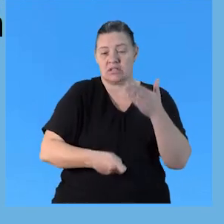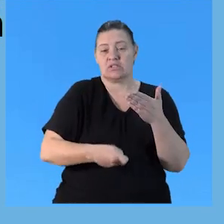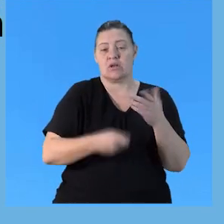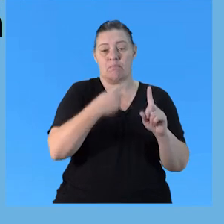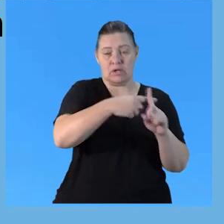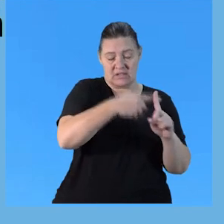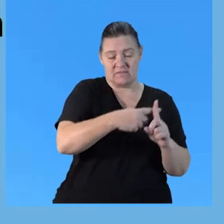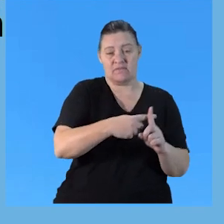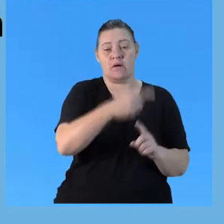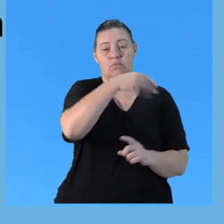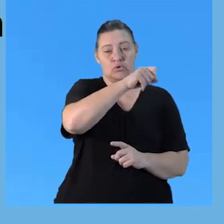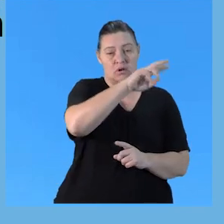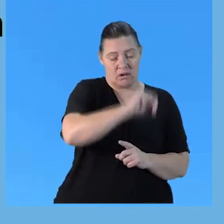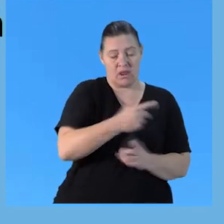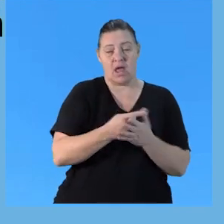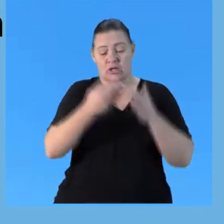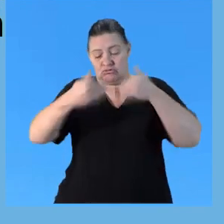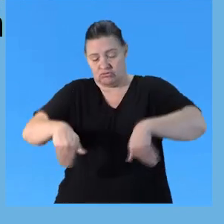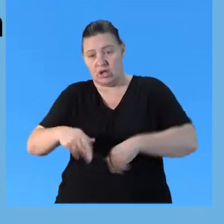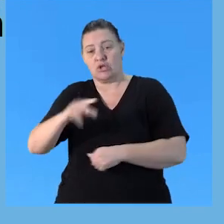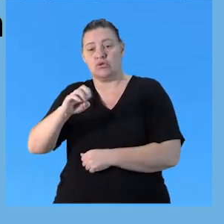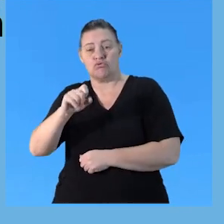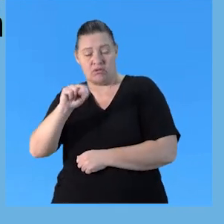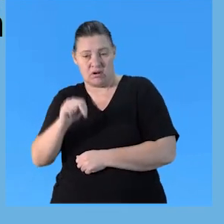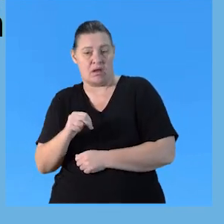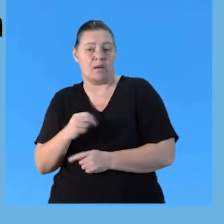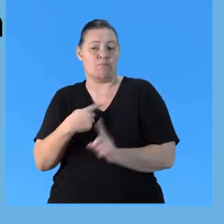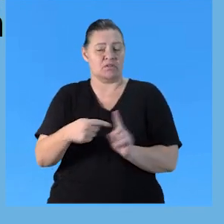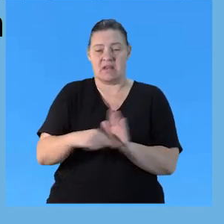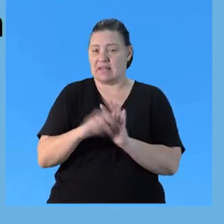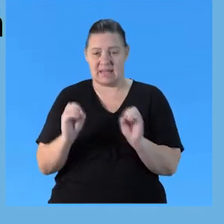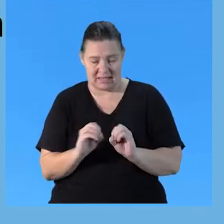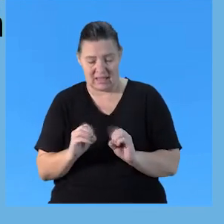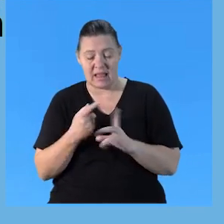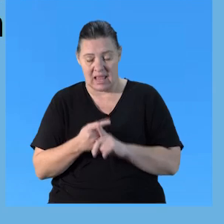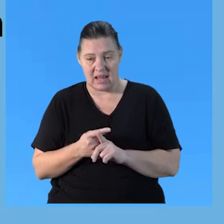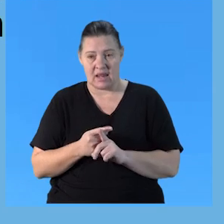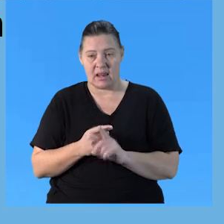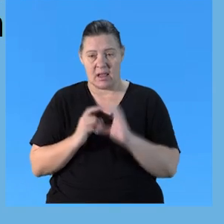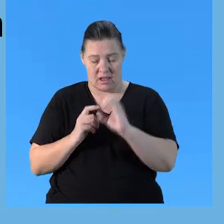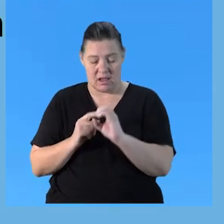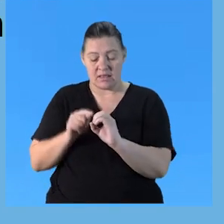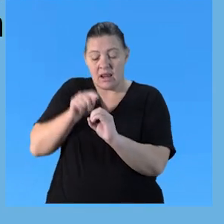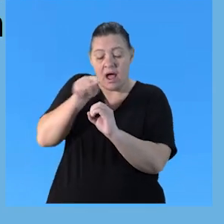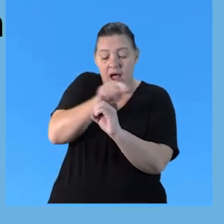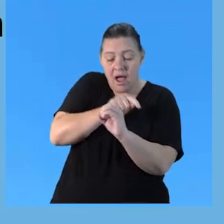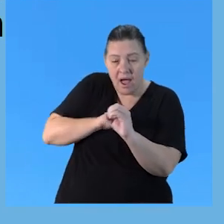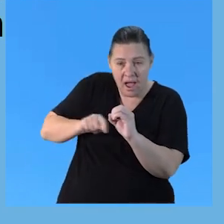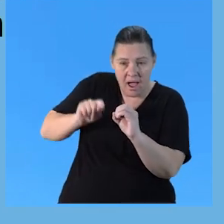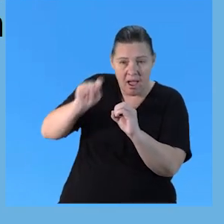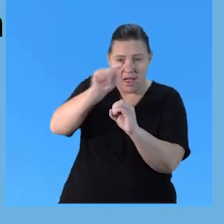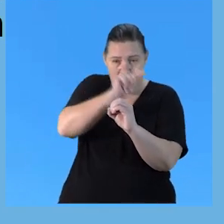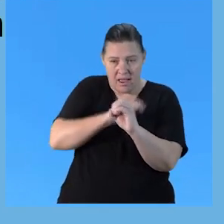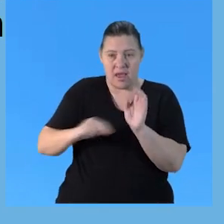our resistor, and then through the wires, and then back to the other terminal. So that is why we are saying